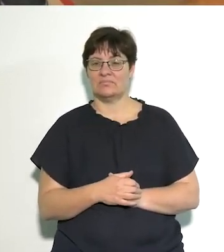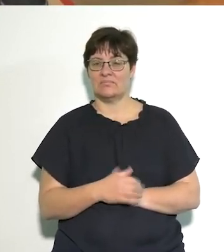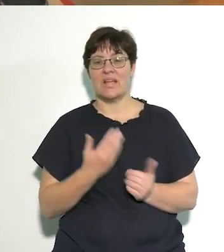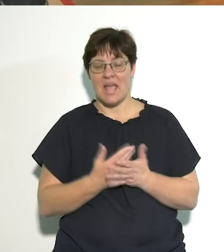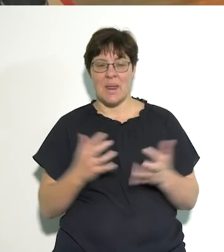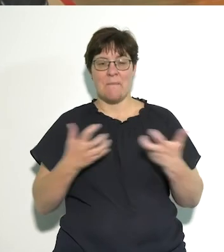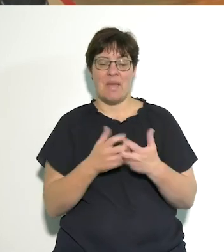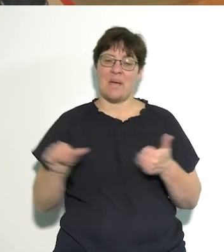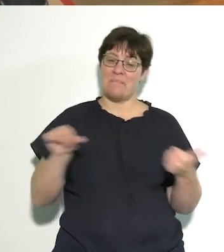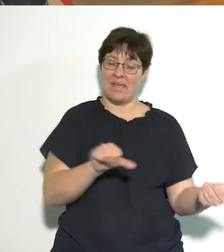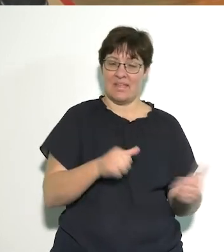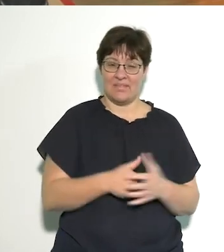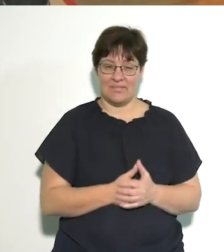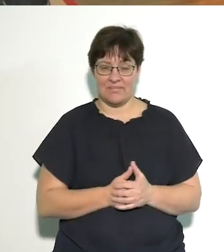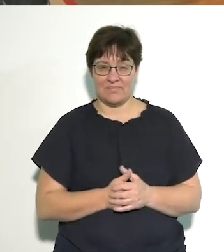and I can fit it back in.